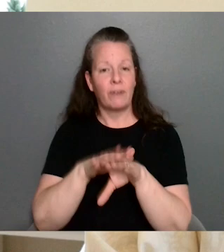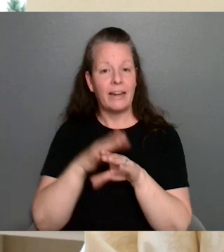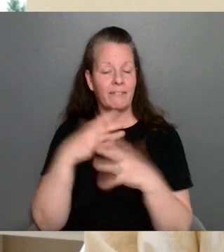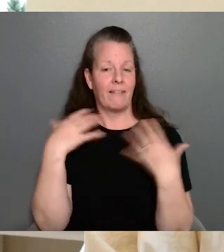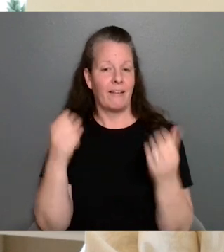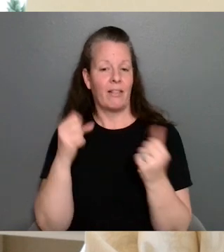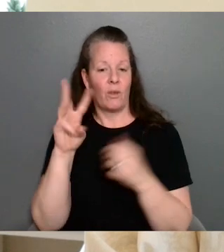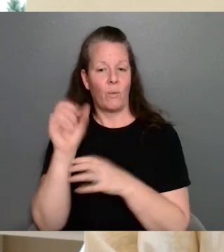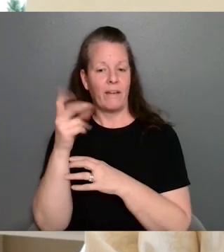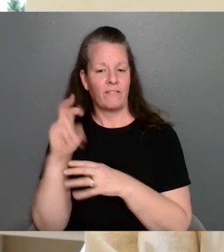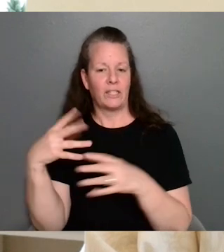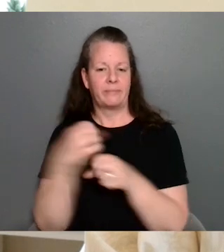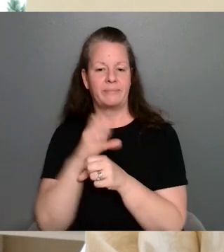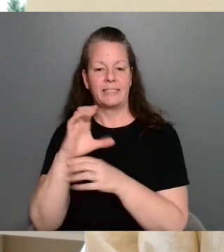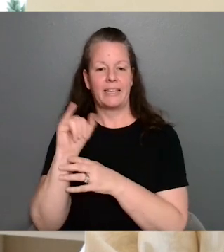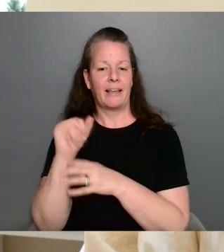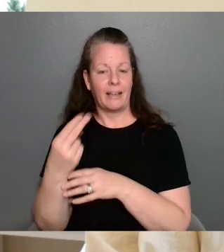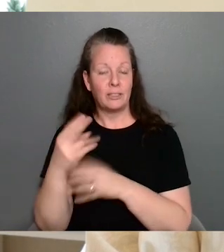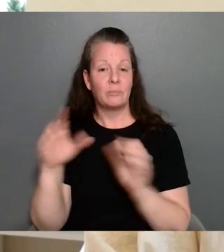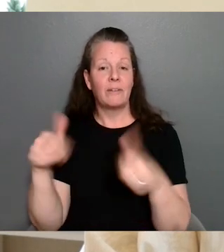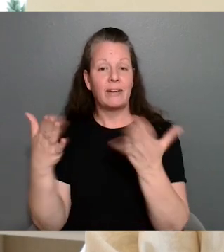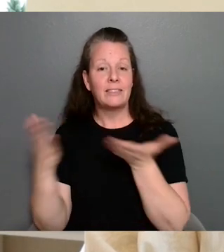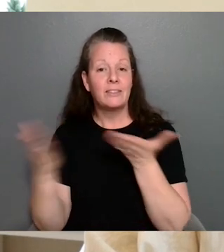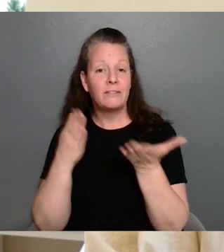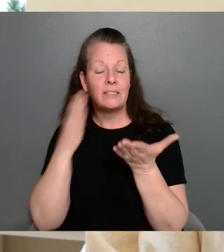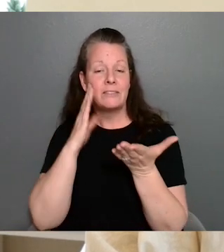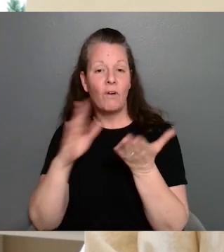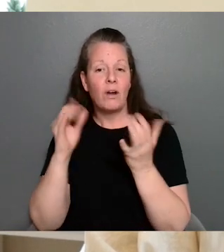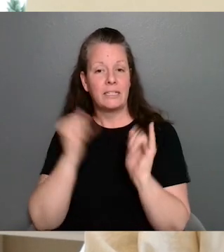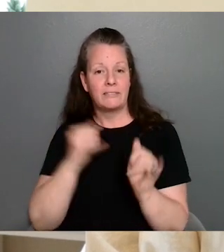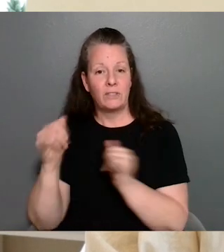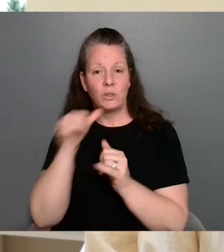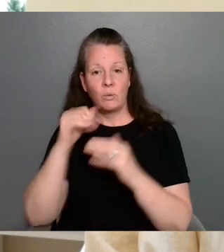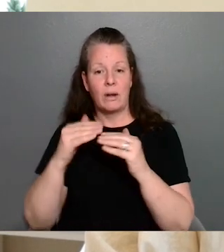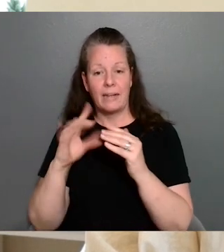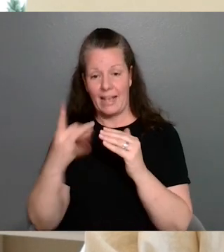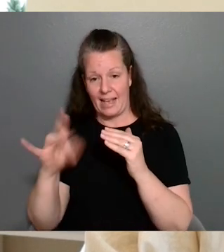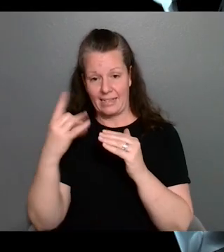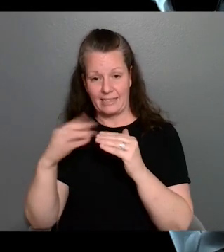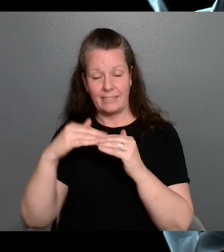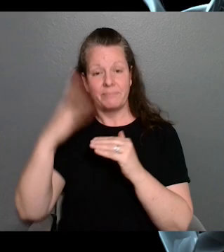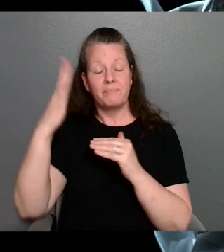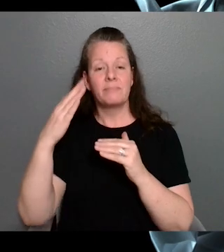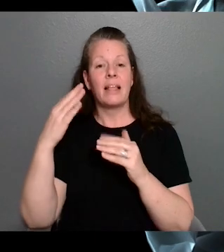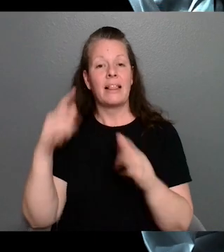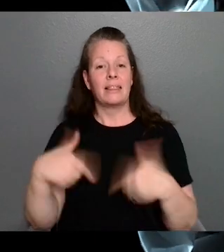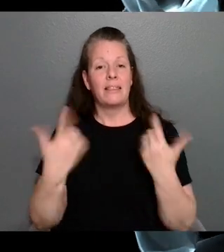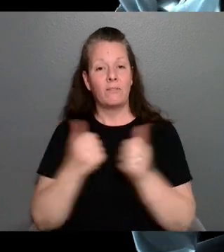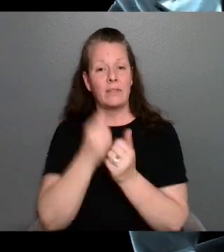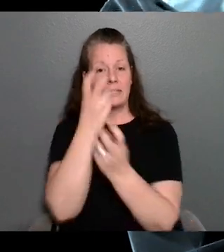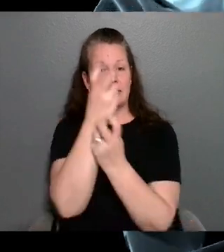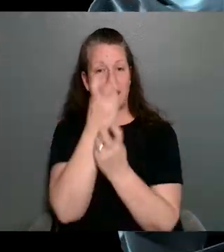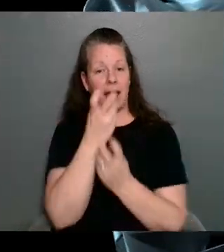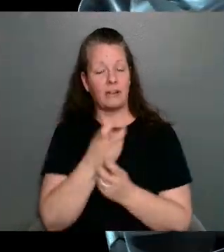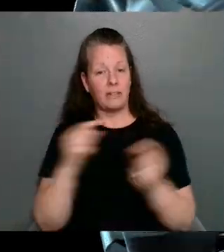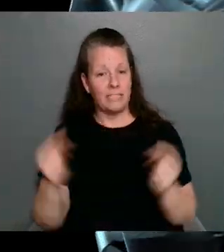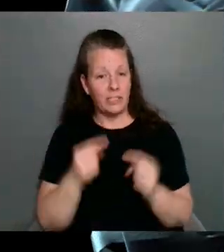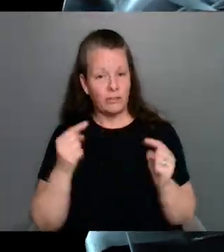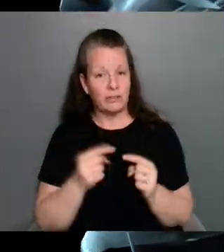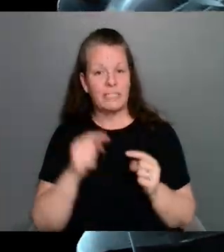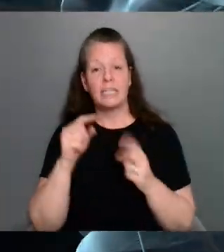CIH, provides services for individuals over the age of 18 who are living with a spinal cord injury, either traumatic